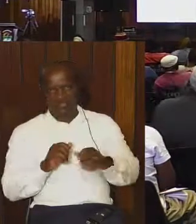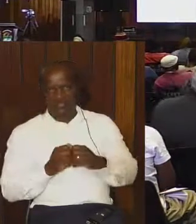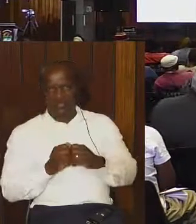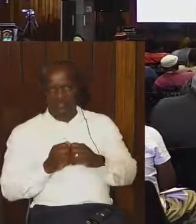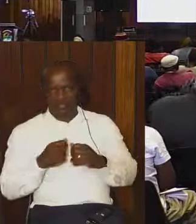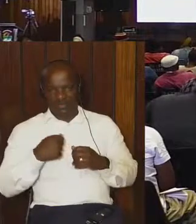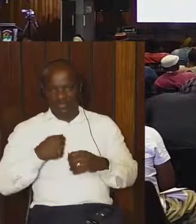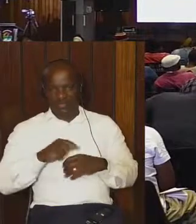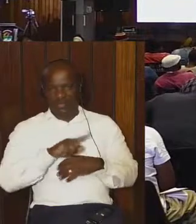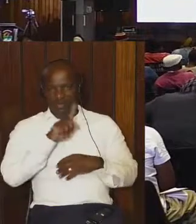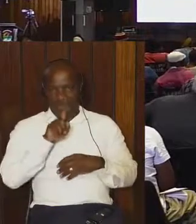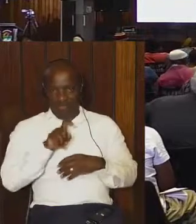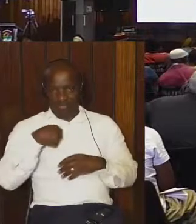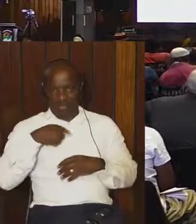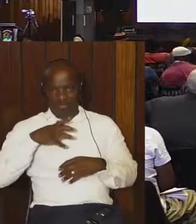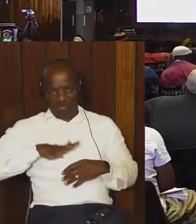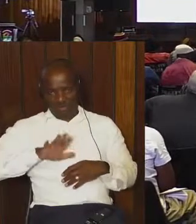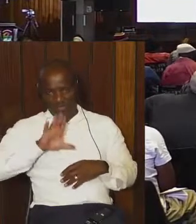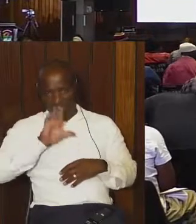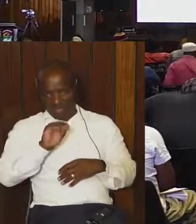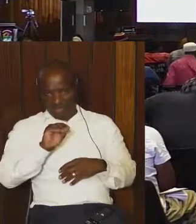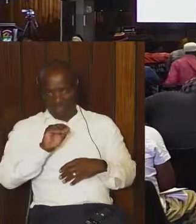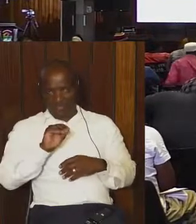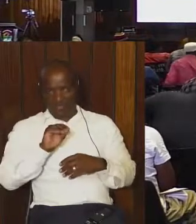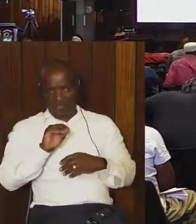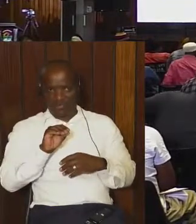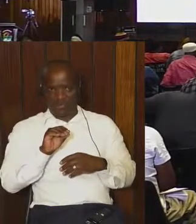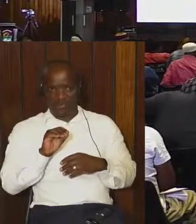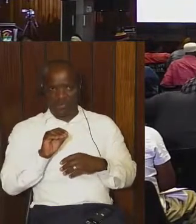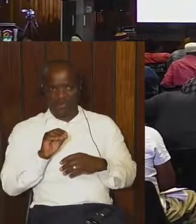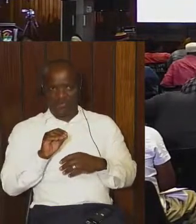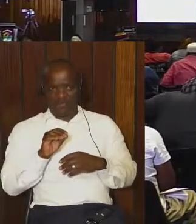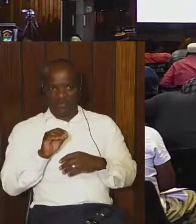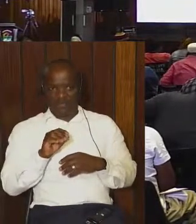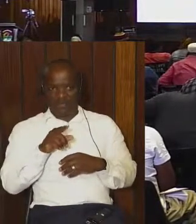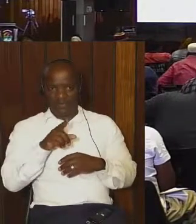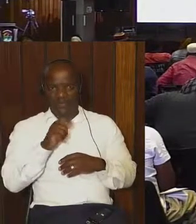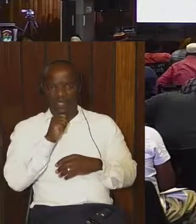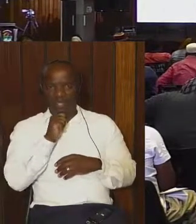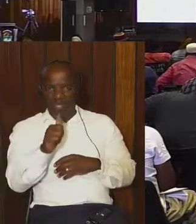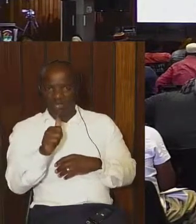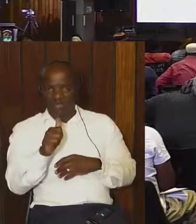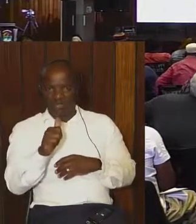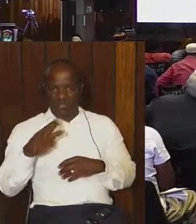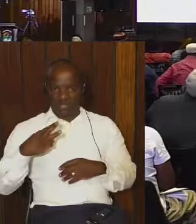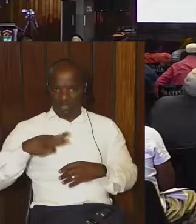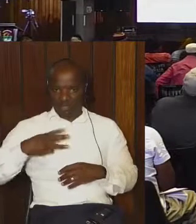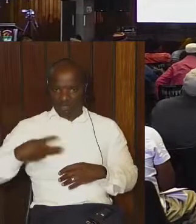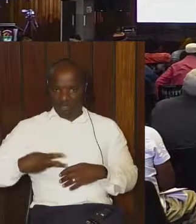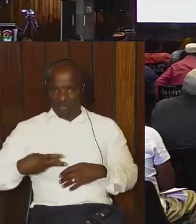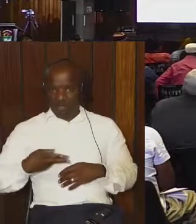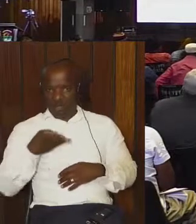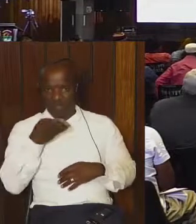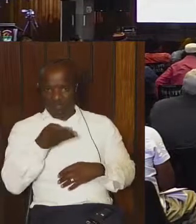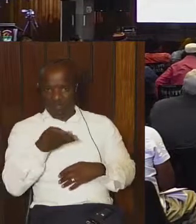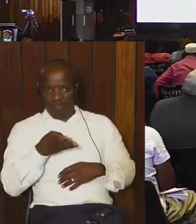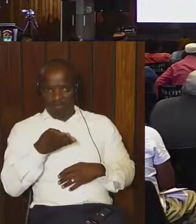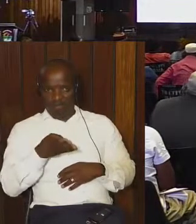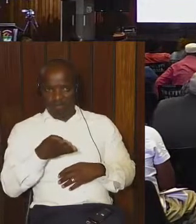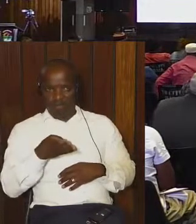The question I want to ask was aptly answered by Madam sitting over here,